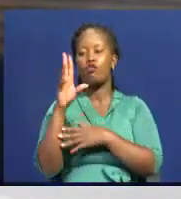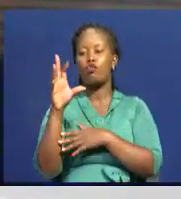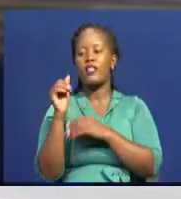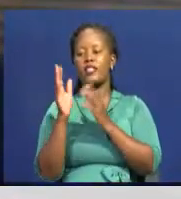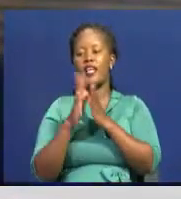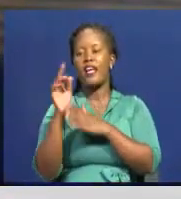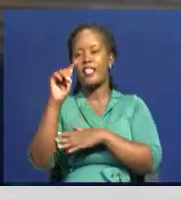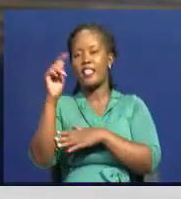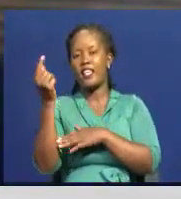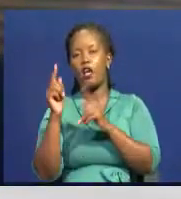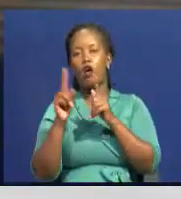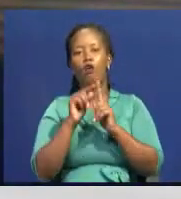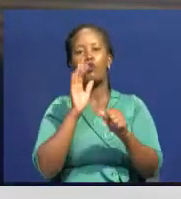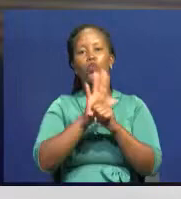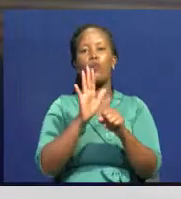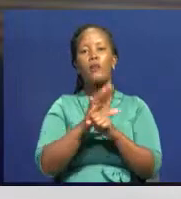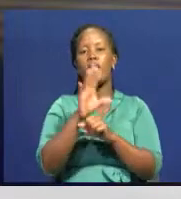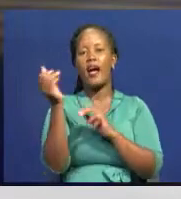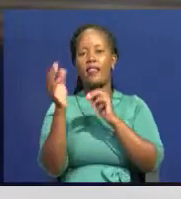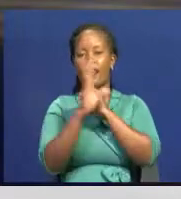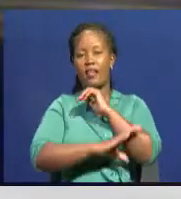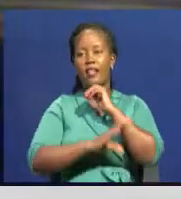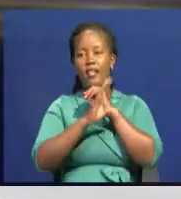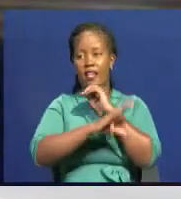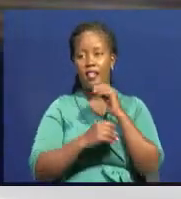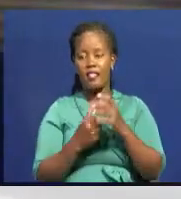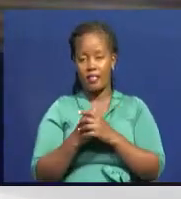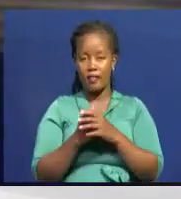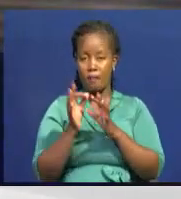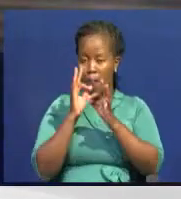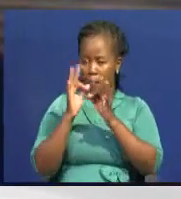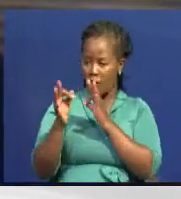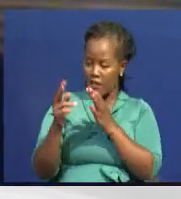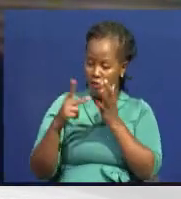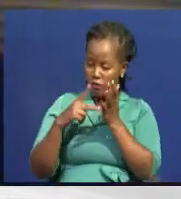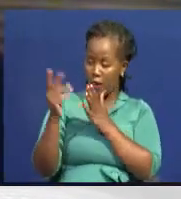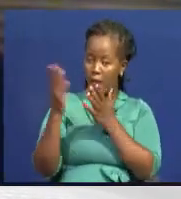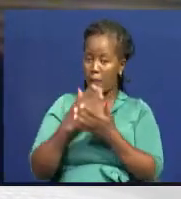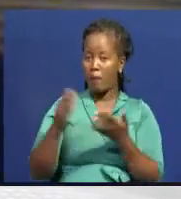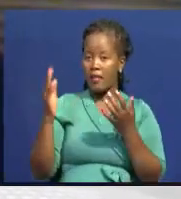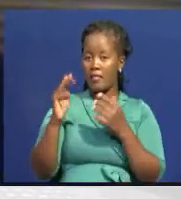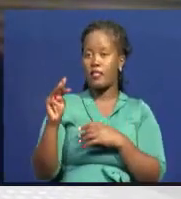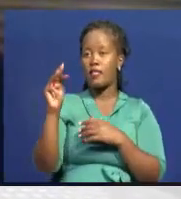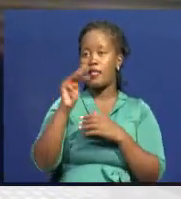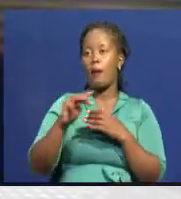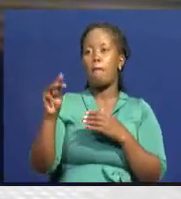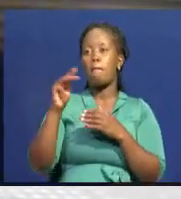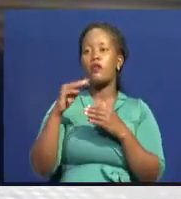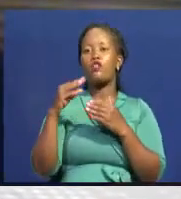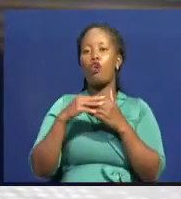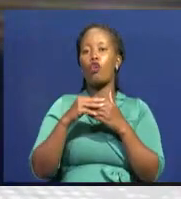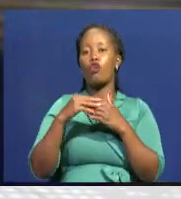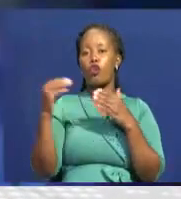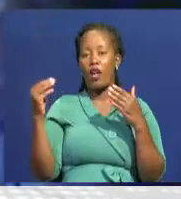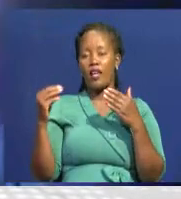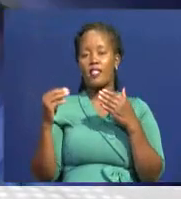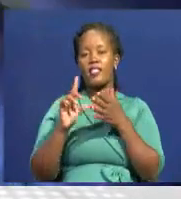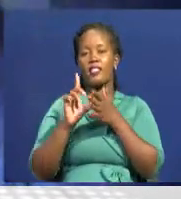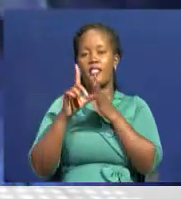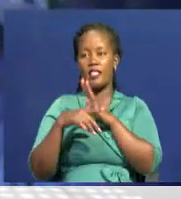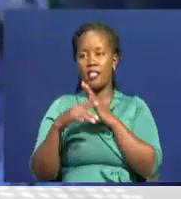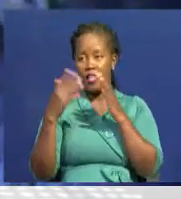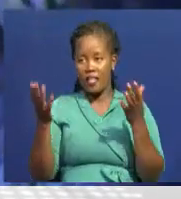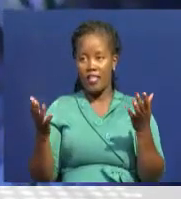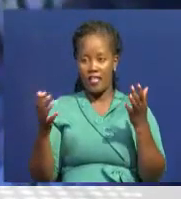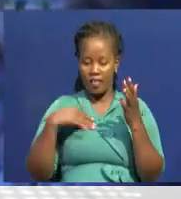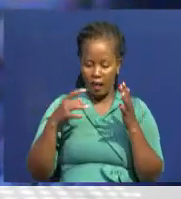many other countries. That equity, if I bought a property for $1 million in LA and it went out to